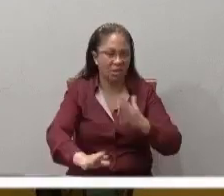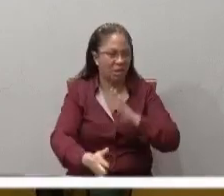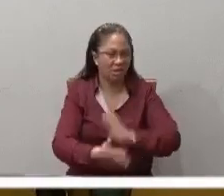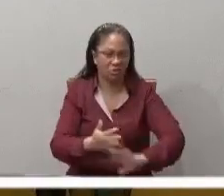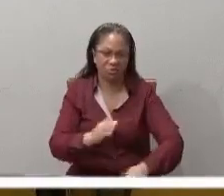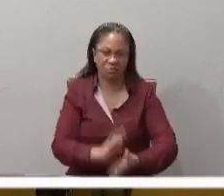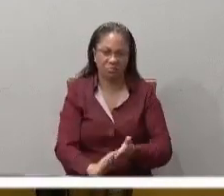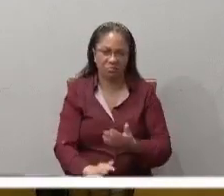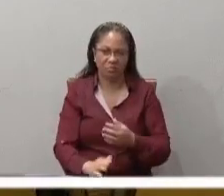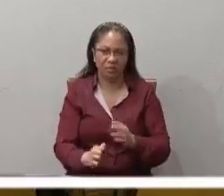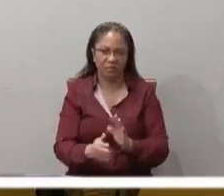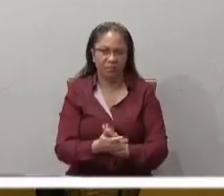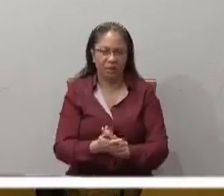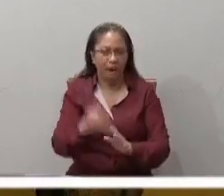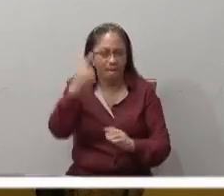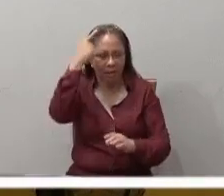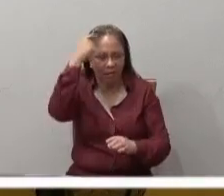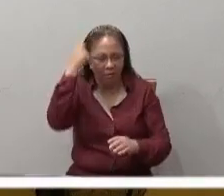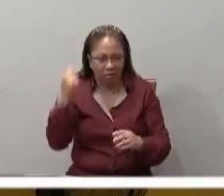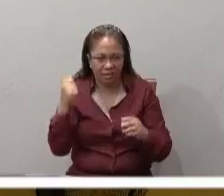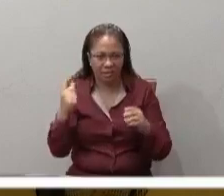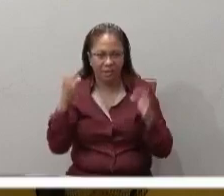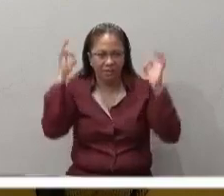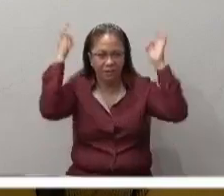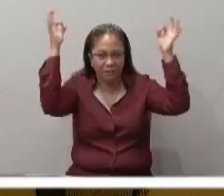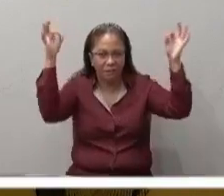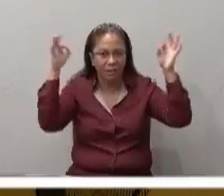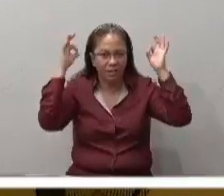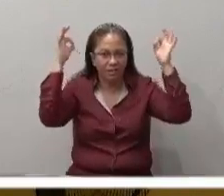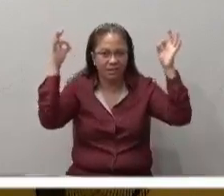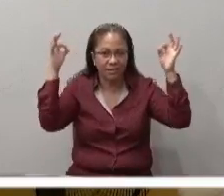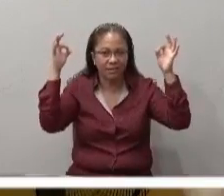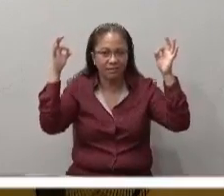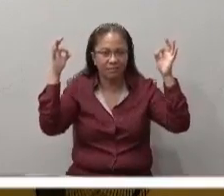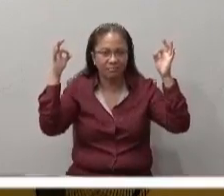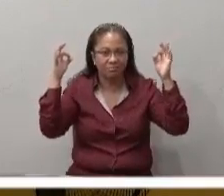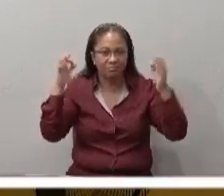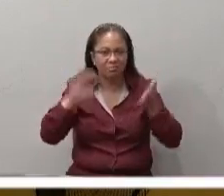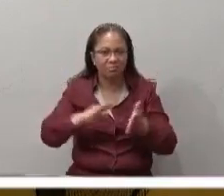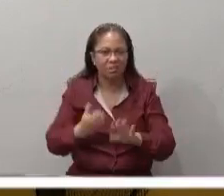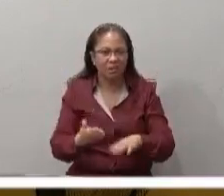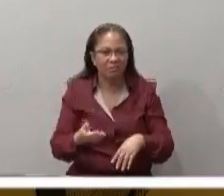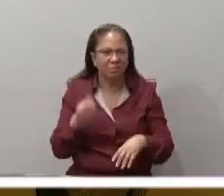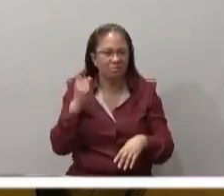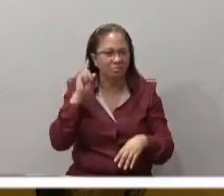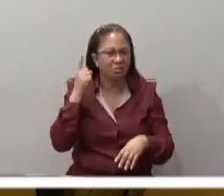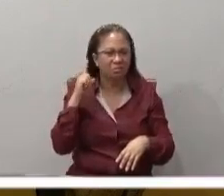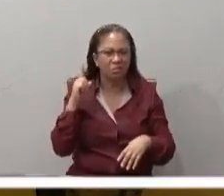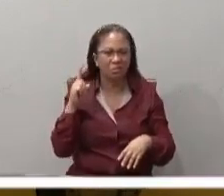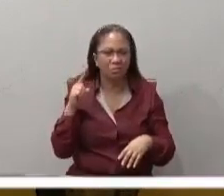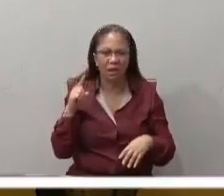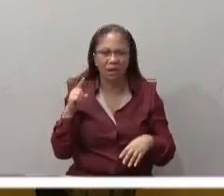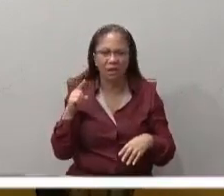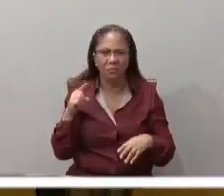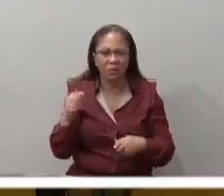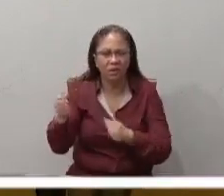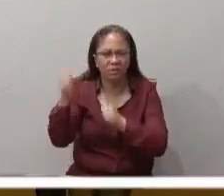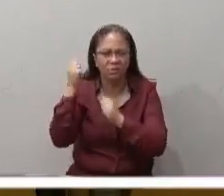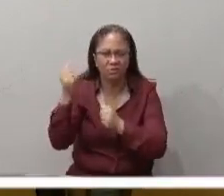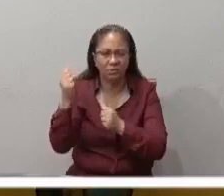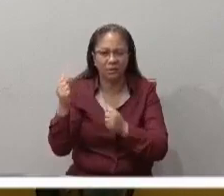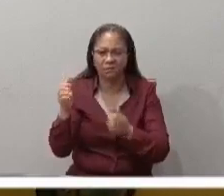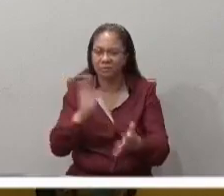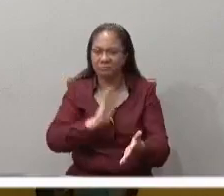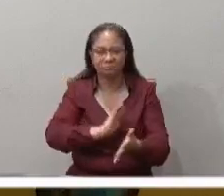this banquet, and because of this banquet, death, where is your sting? And all the forces of death